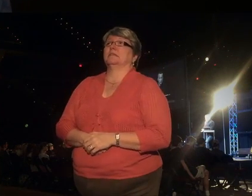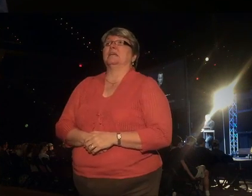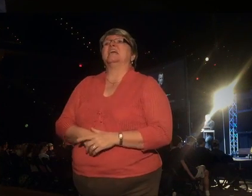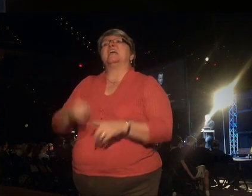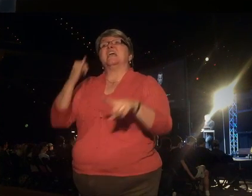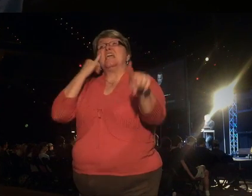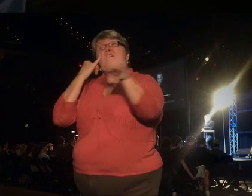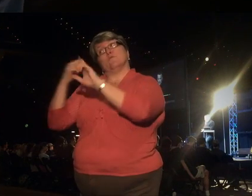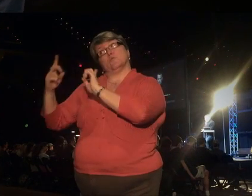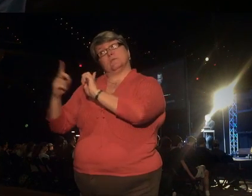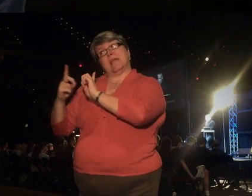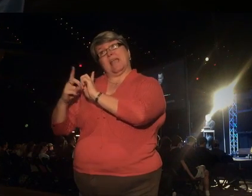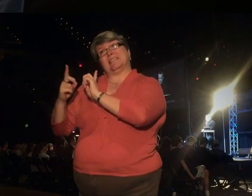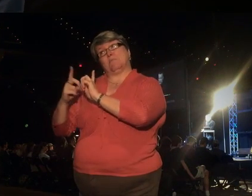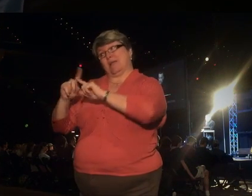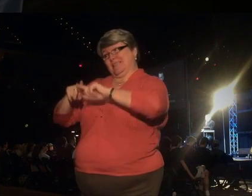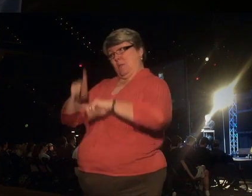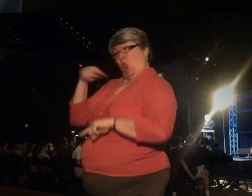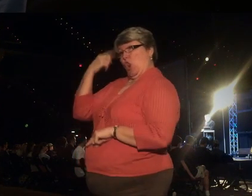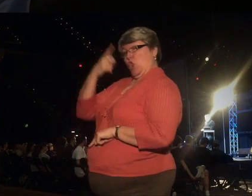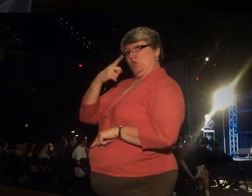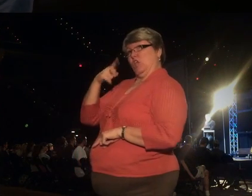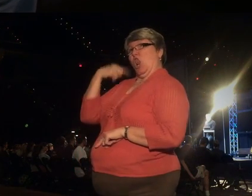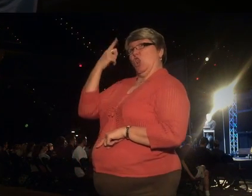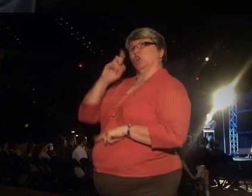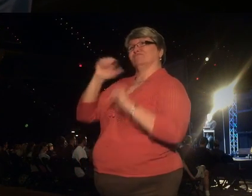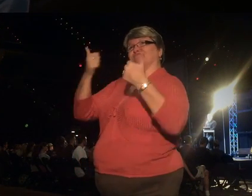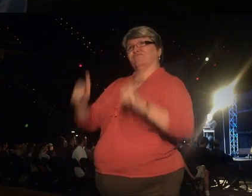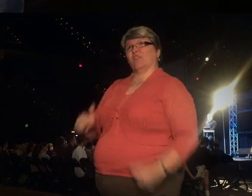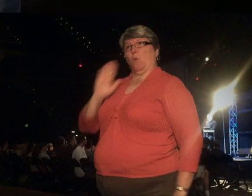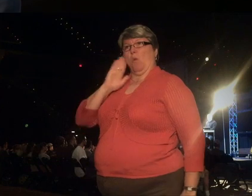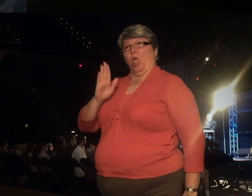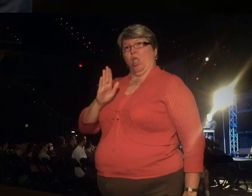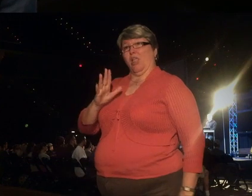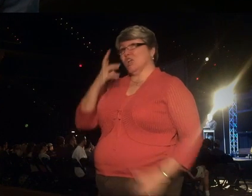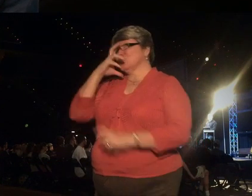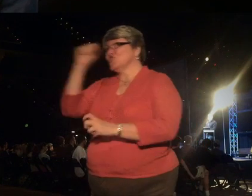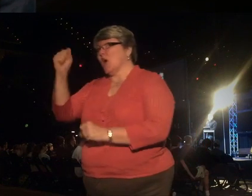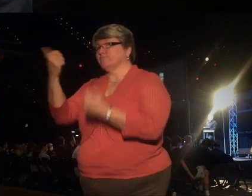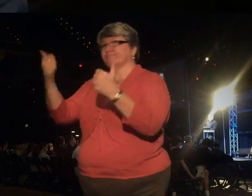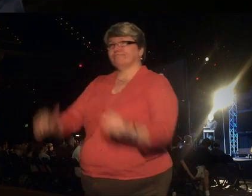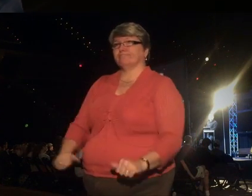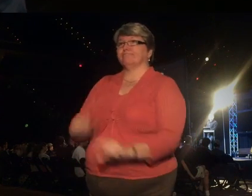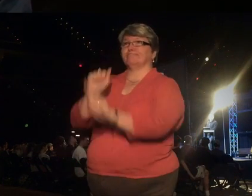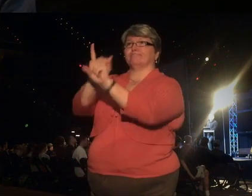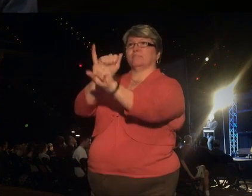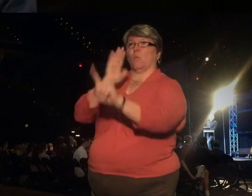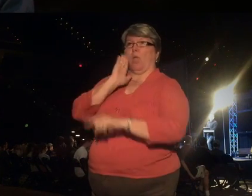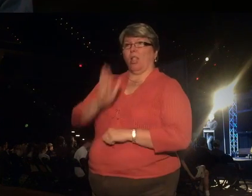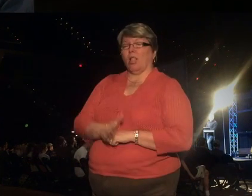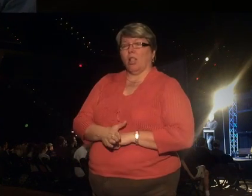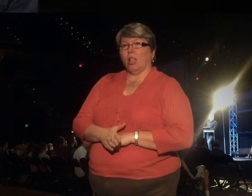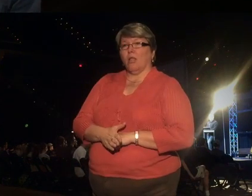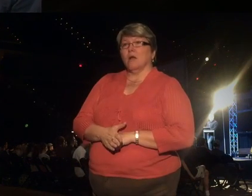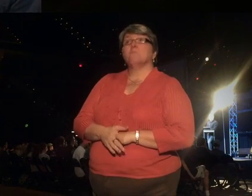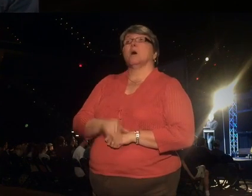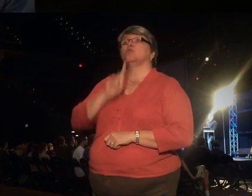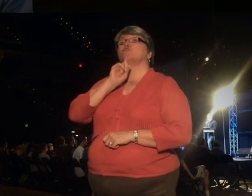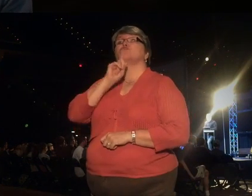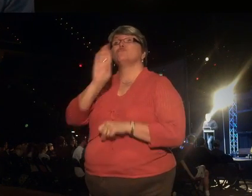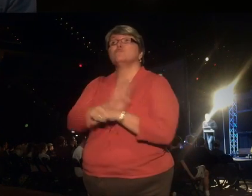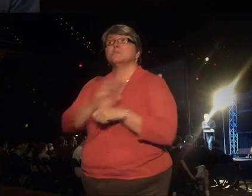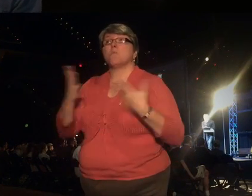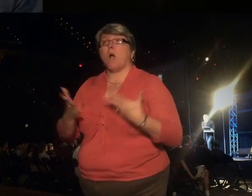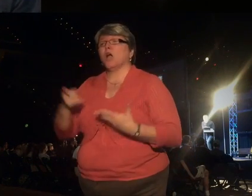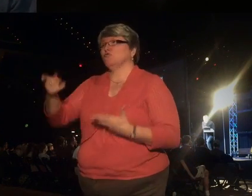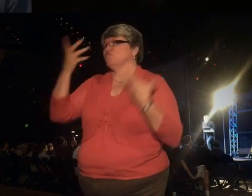If you date somebody based on looks, looks fade. And charm can fade. It can be deceitful, right? And here's the reality.